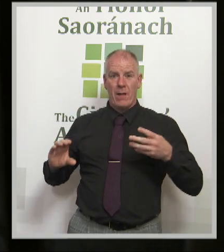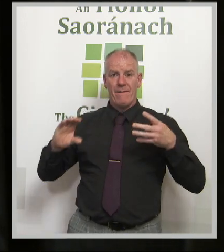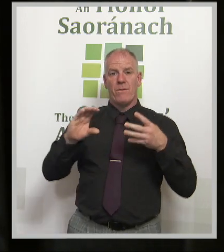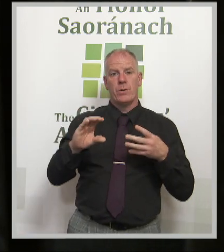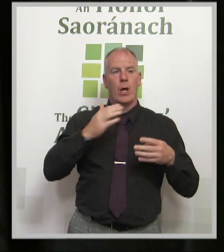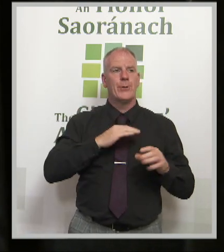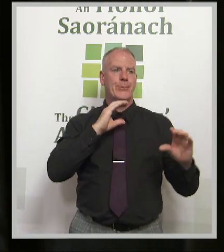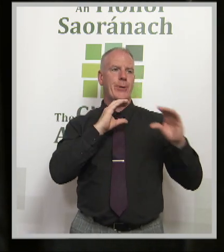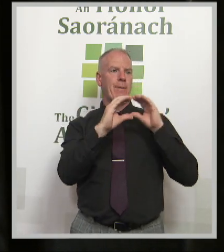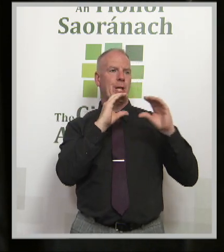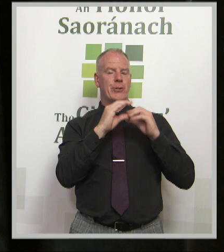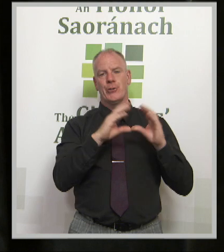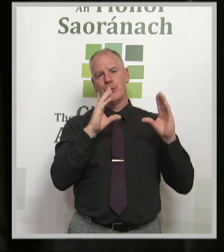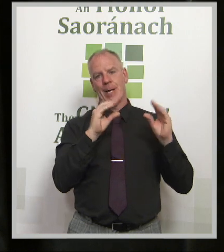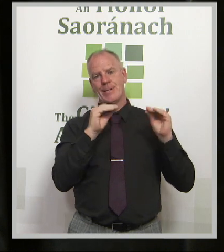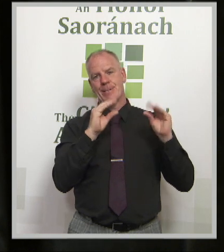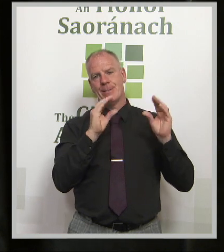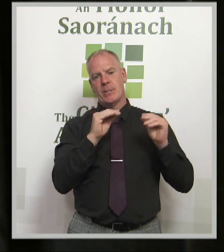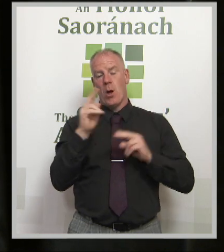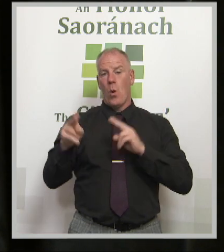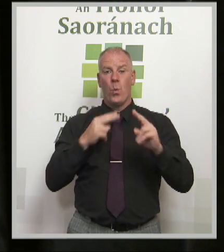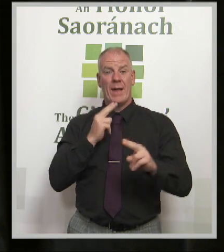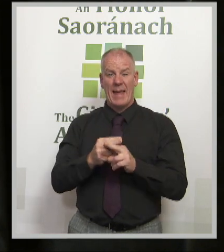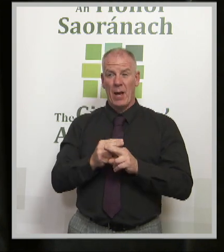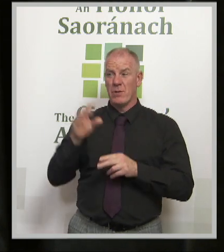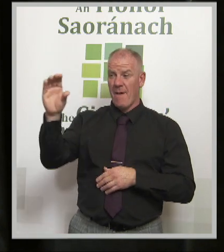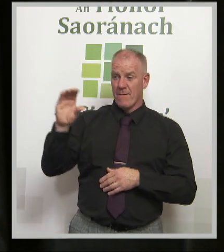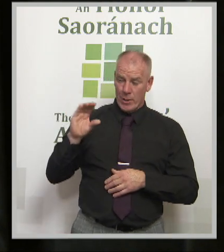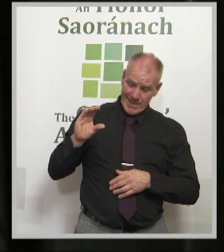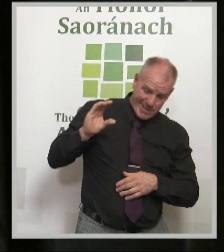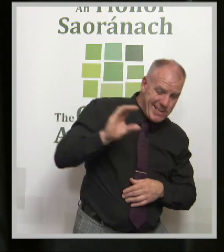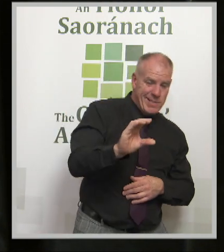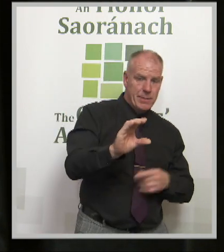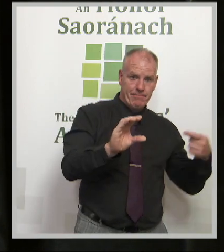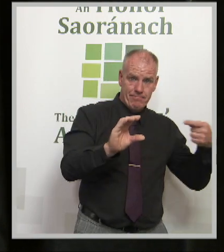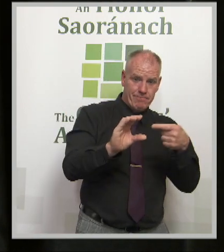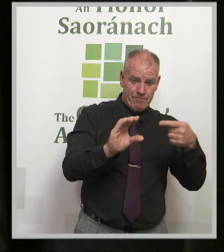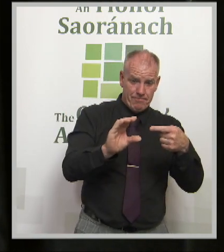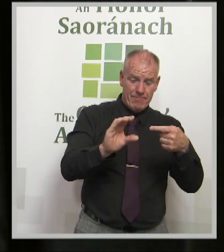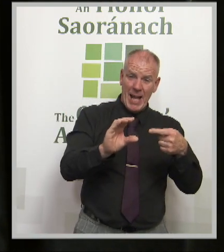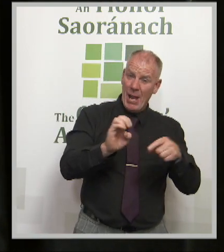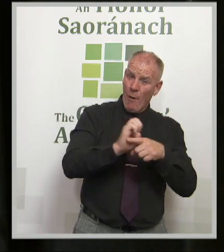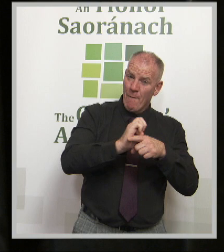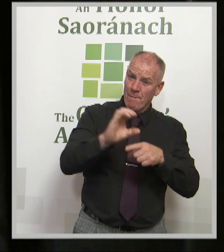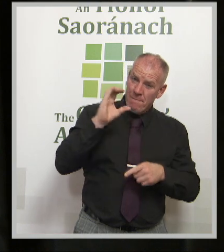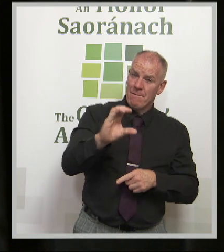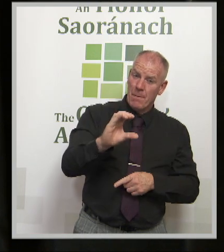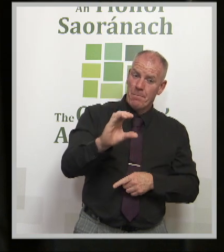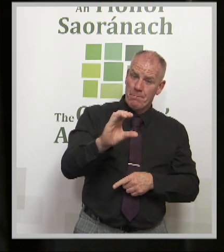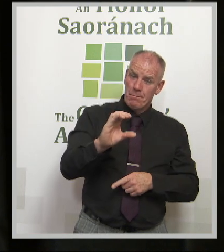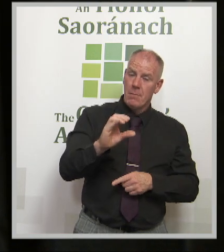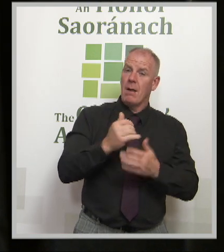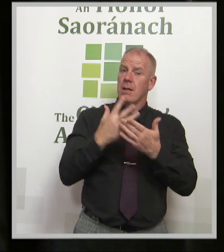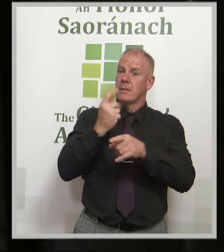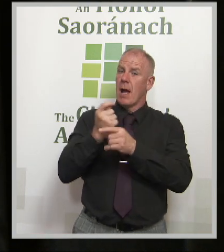conversation. So unless you have access to funding proper funding, and a lot of it is